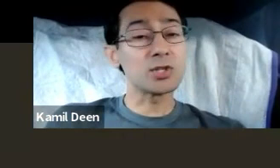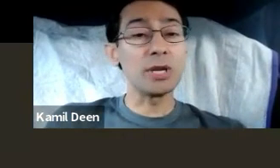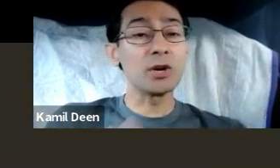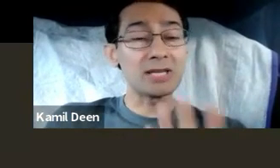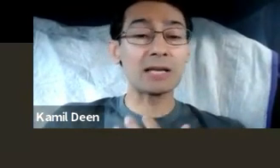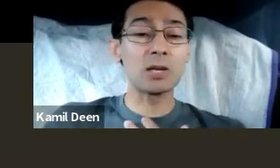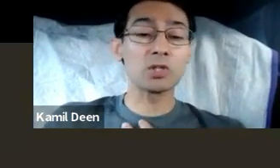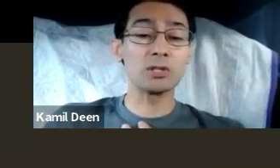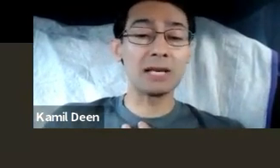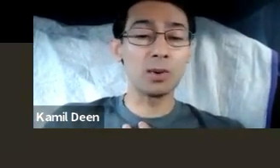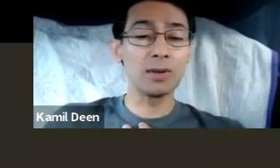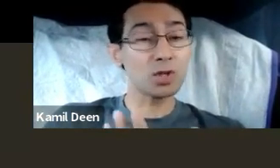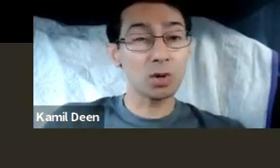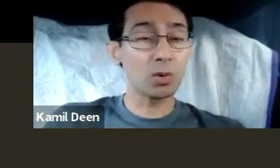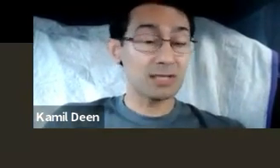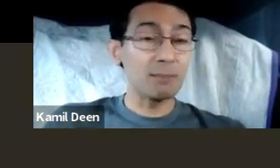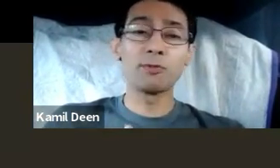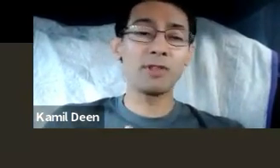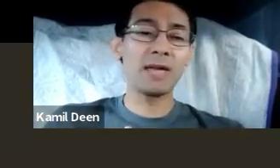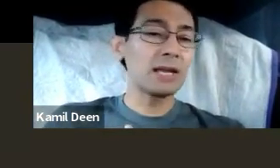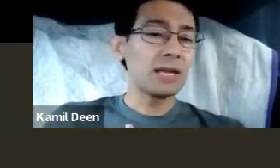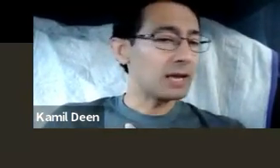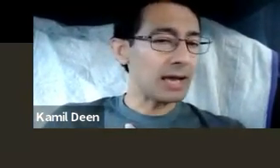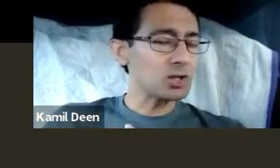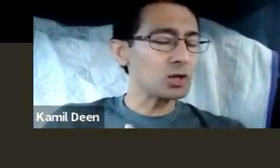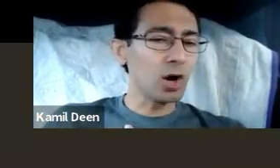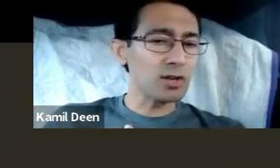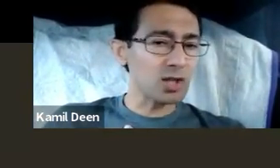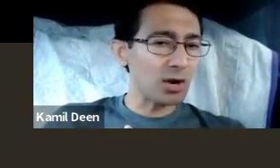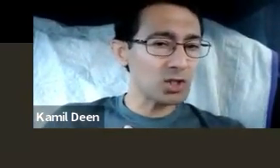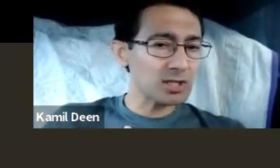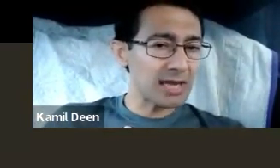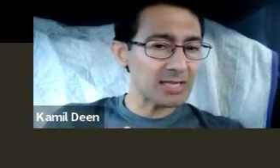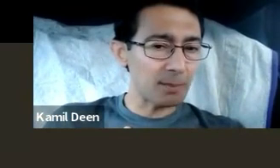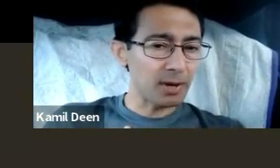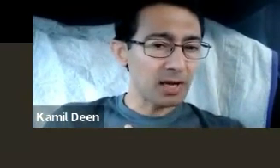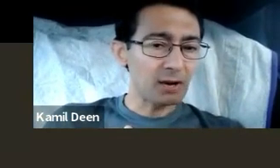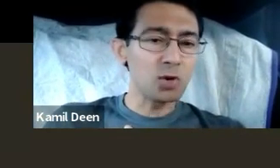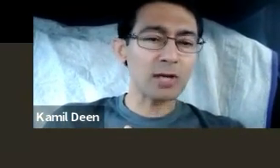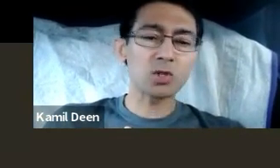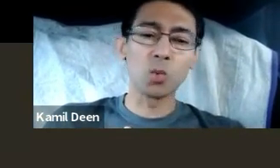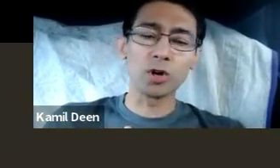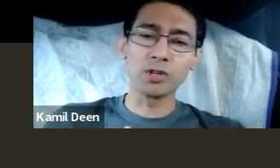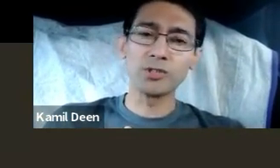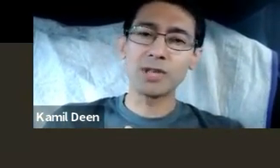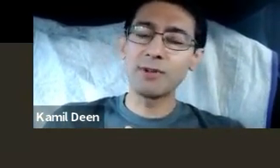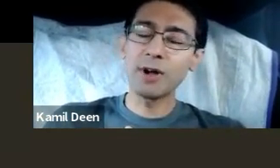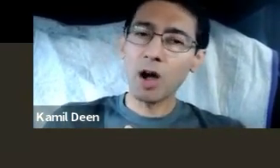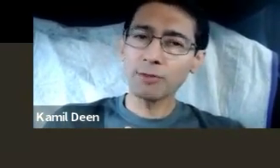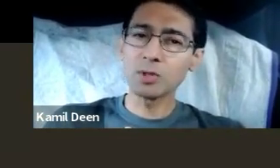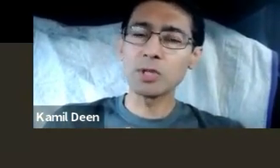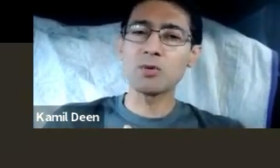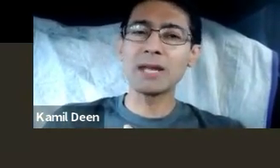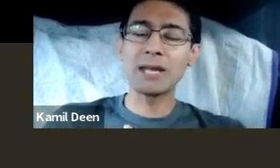It tells the reader exactly what you're dealing with. So some people prefer that. As you'll notice, though, it just takes up a few extra words. And